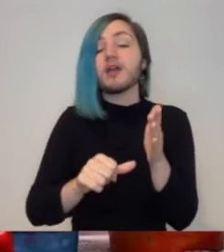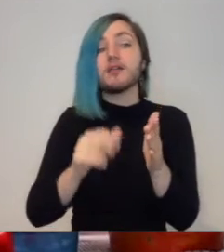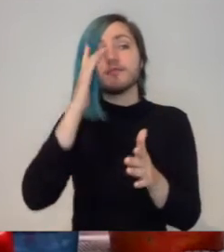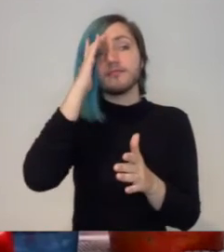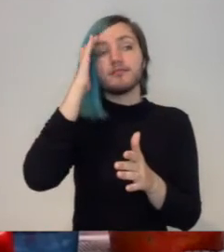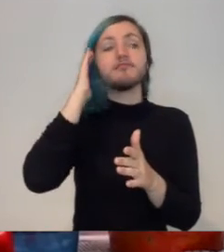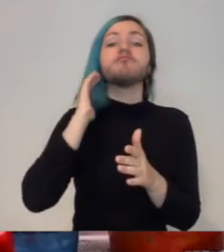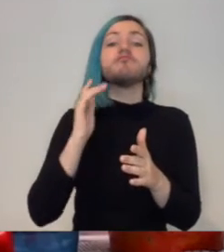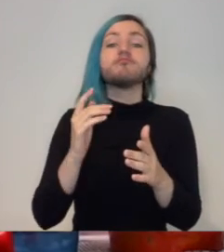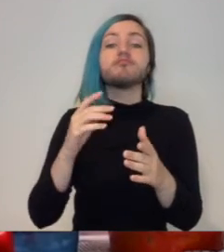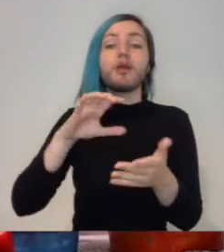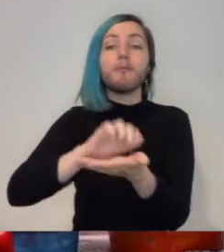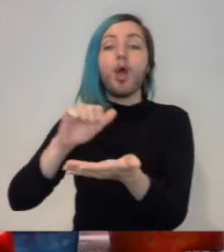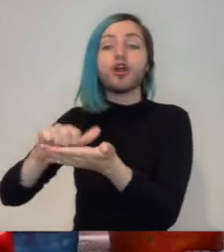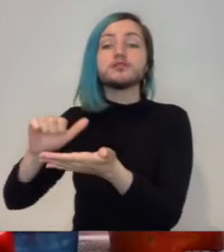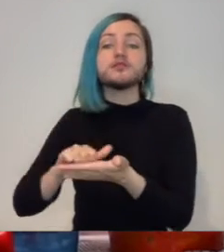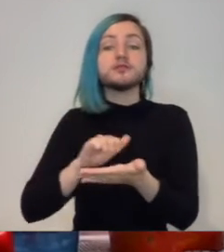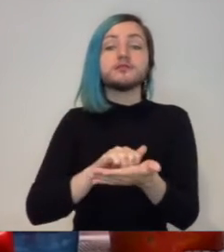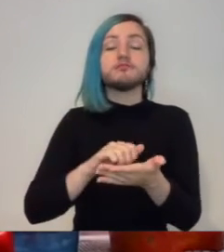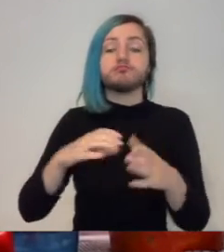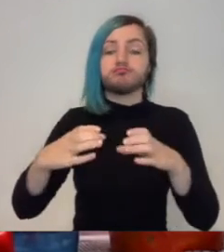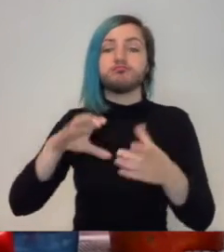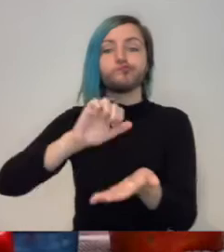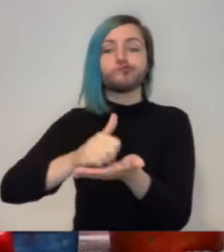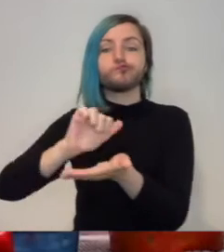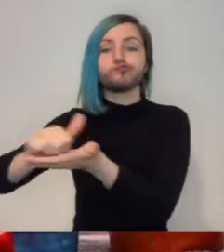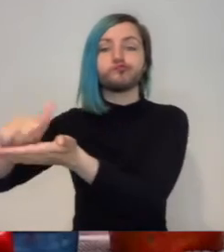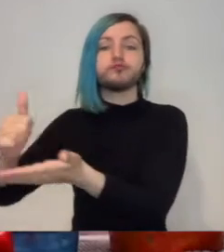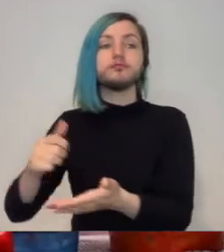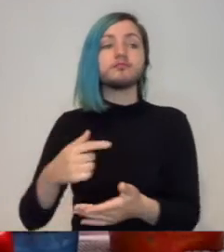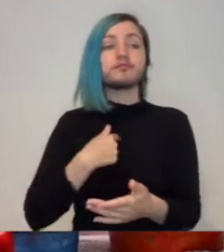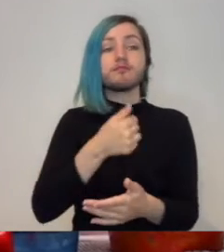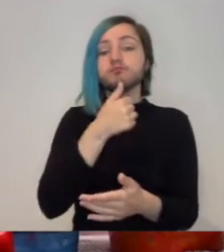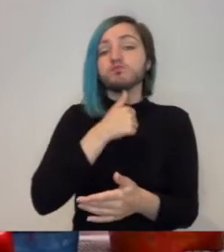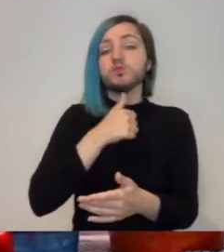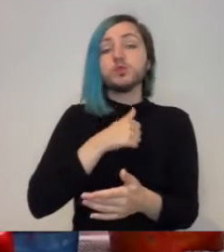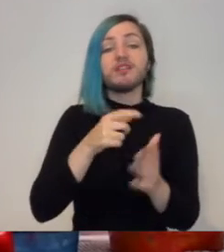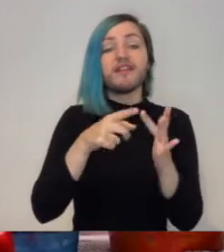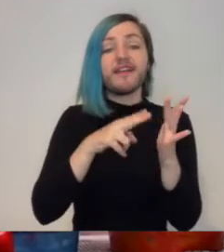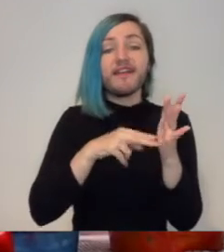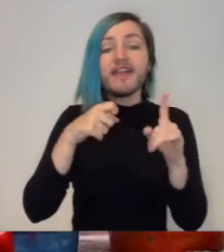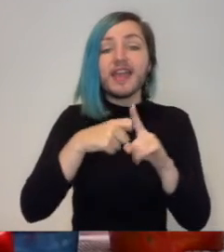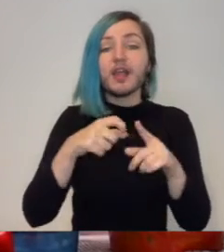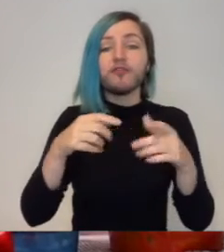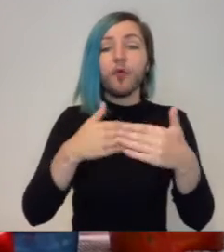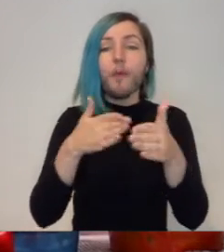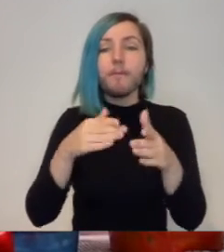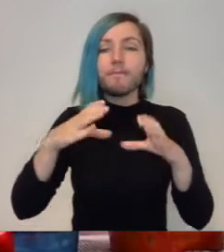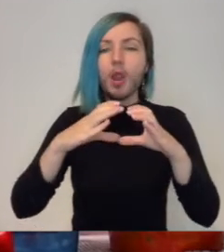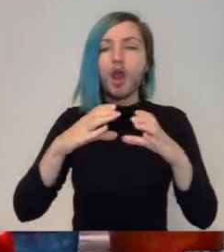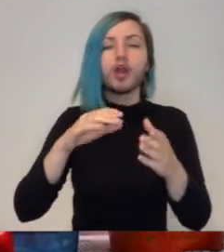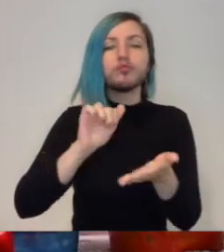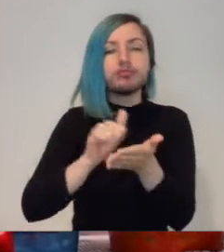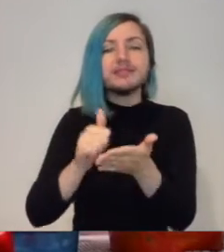not sheets. And then I'm going to be using some block printing ink. You can mix some up if you wanted to change the colour.